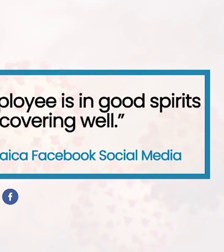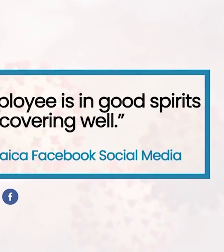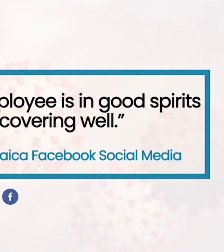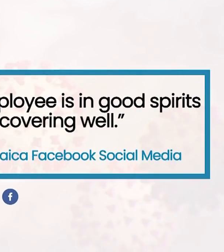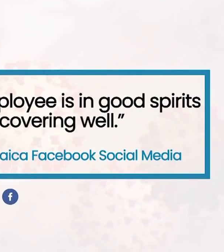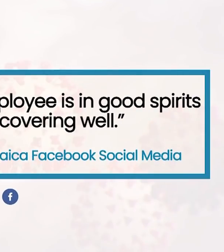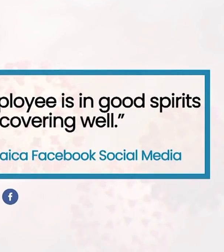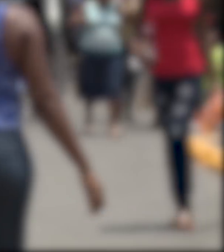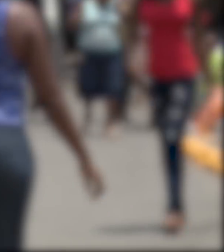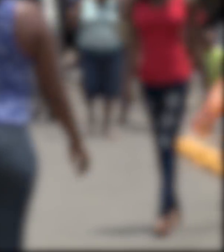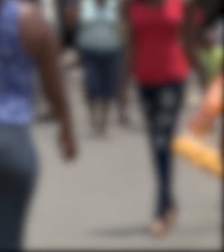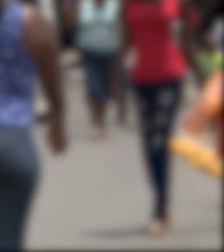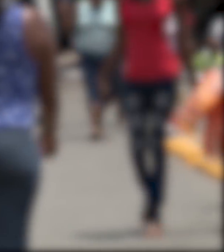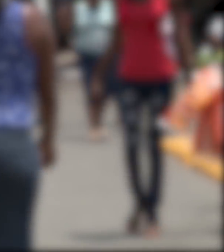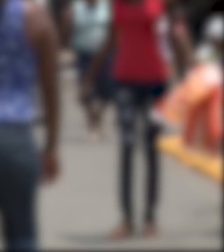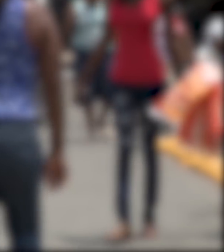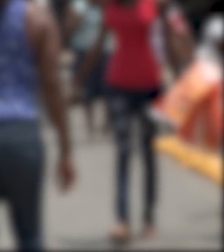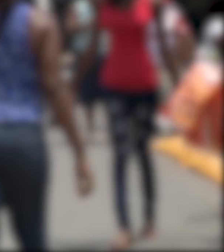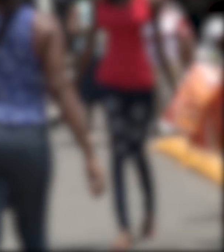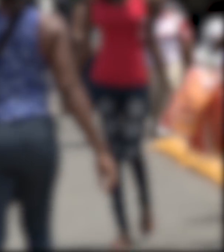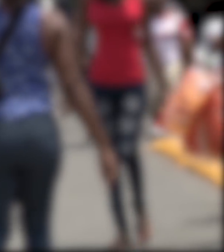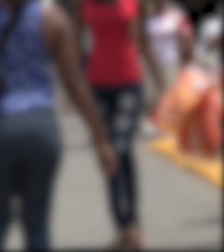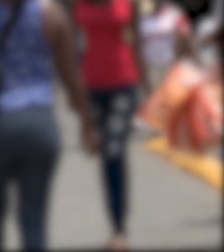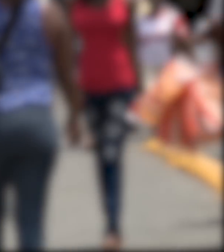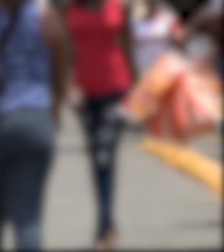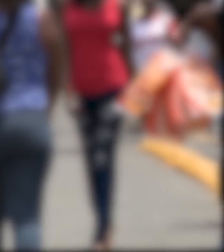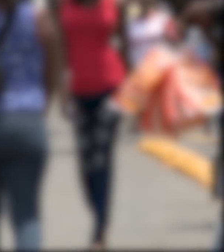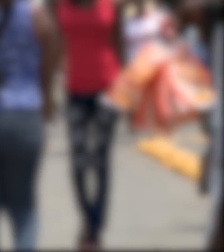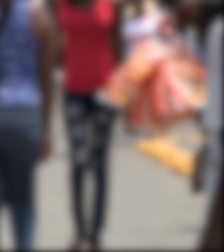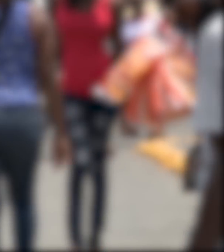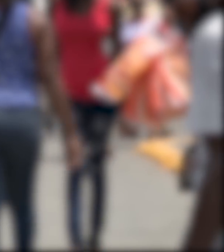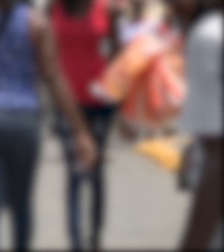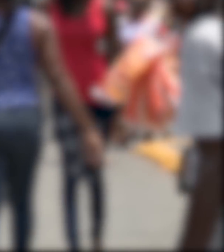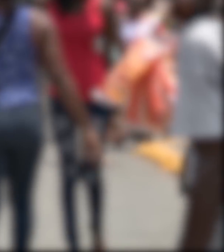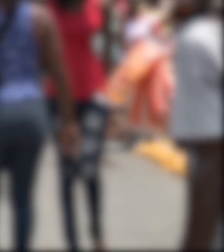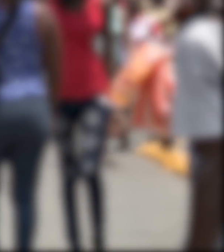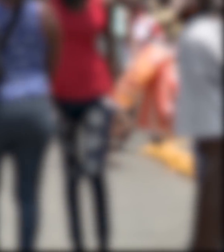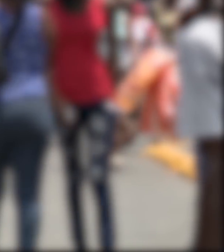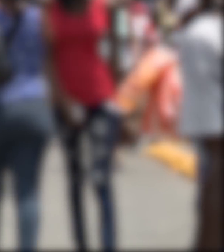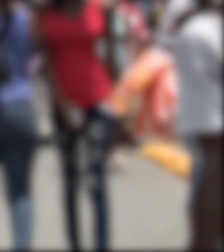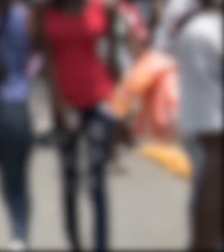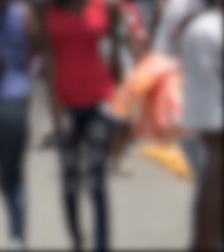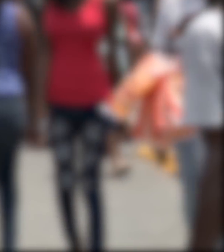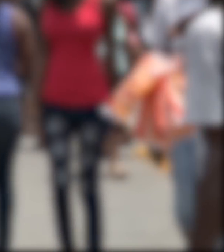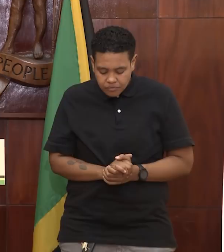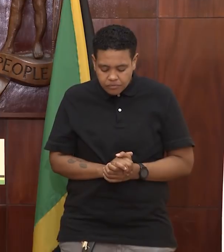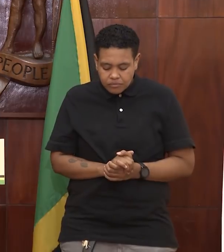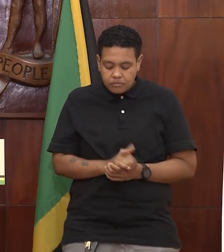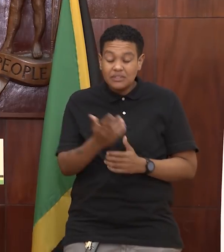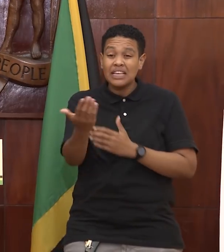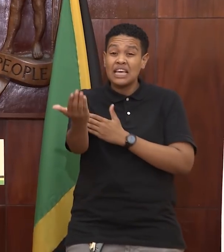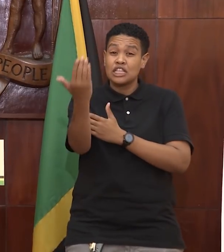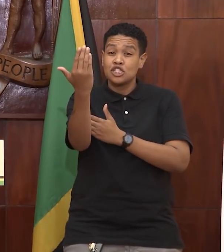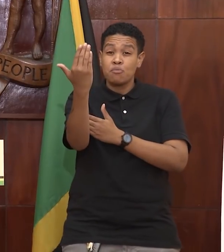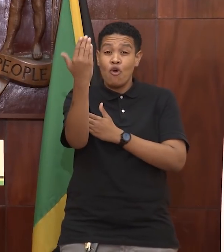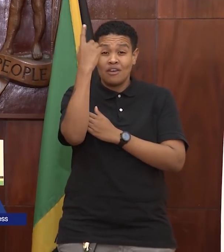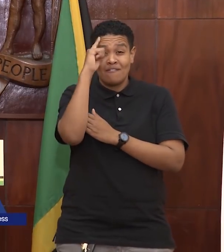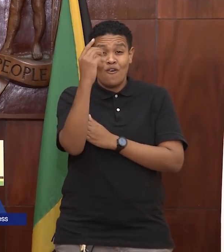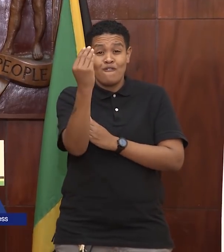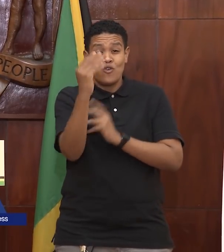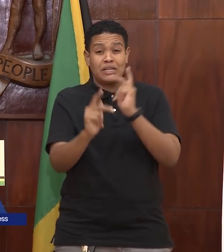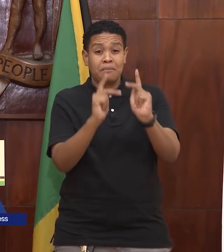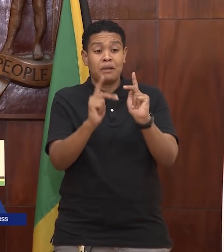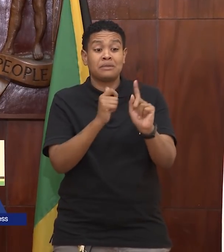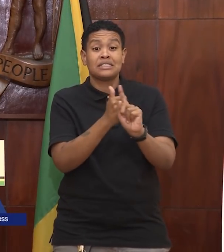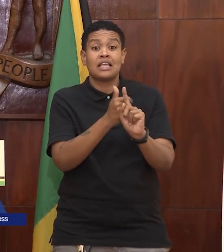is recovering well. Positive signs for the country, which has recorded double figures of confirmed cases. For the 14 persons